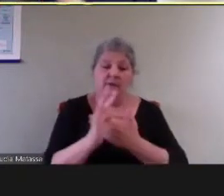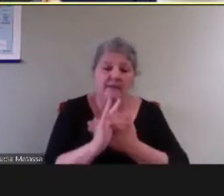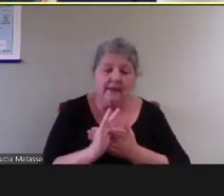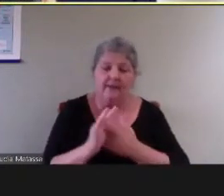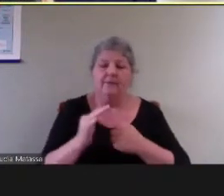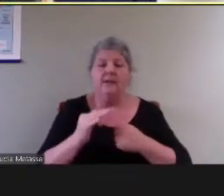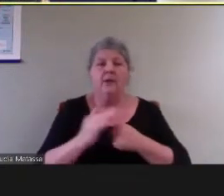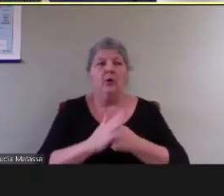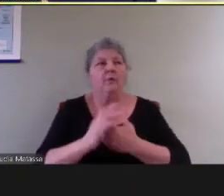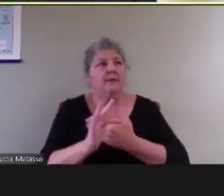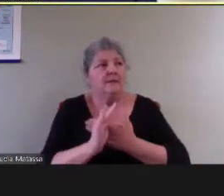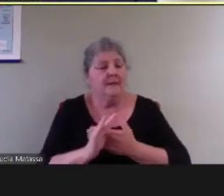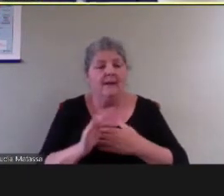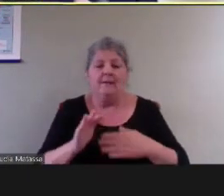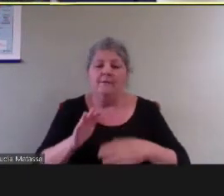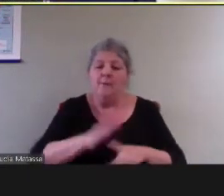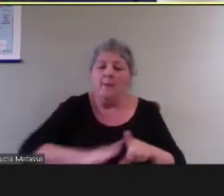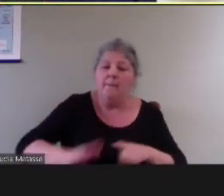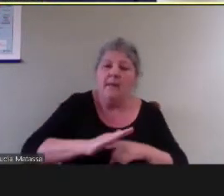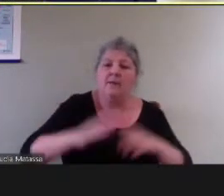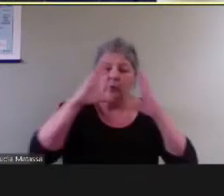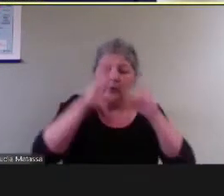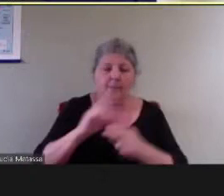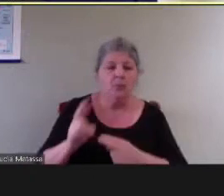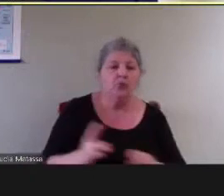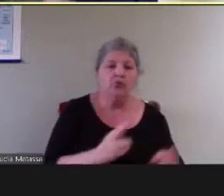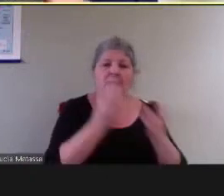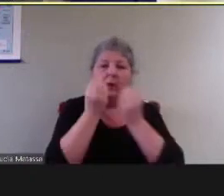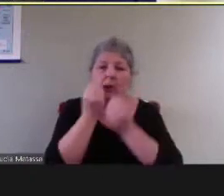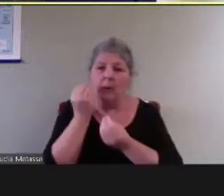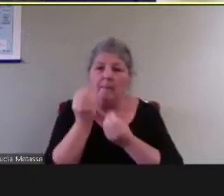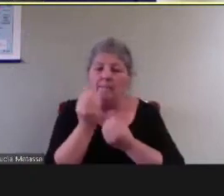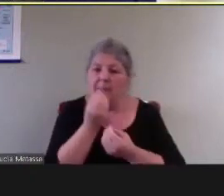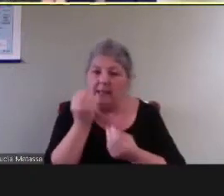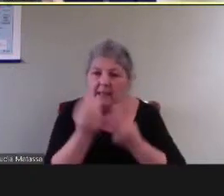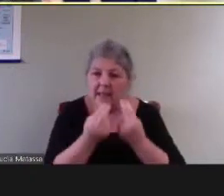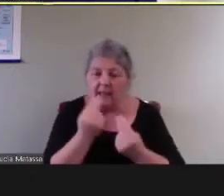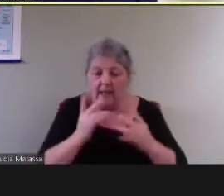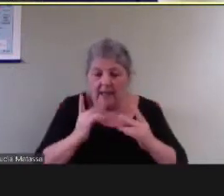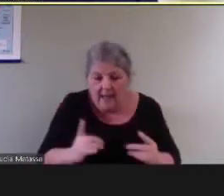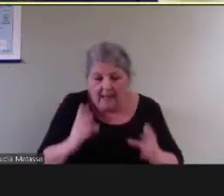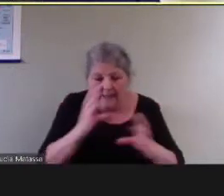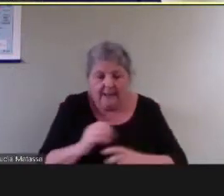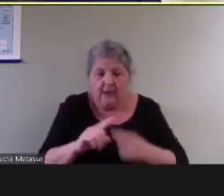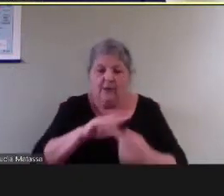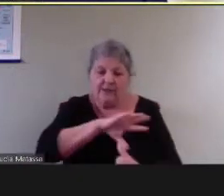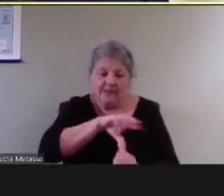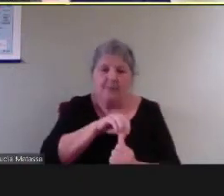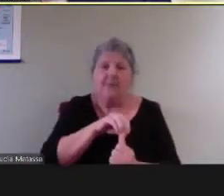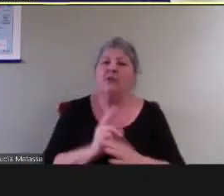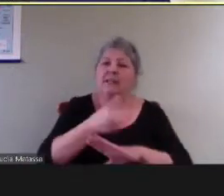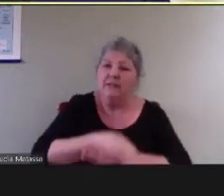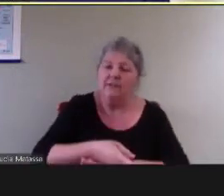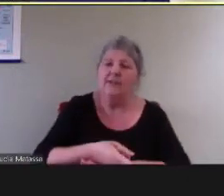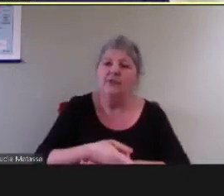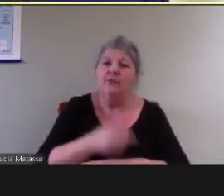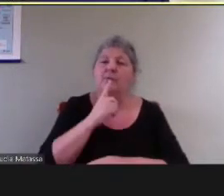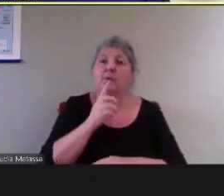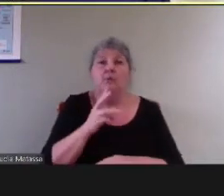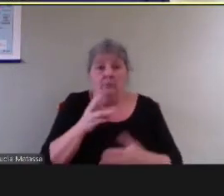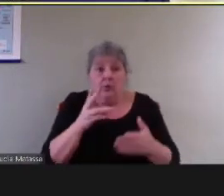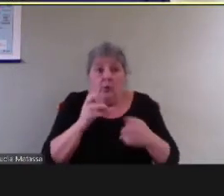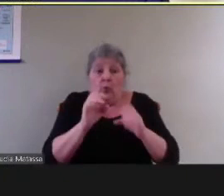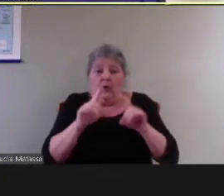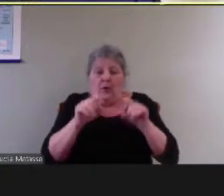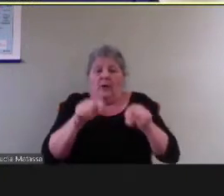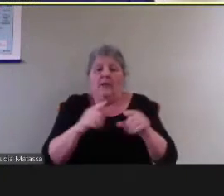of a safe place to sleep, of regular meals, of healthcare and specialist interventions. And while all of that is true,